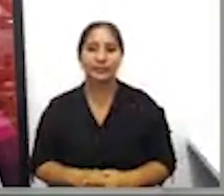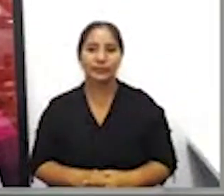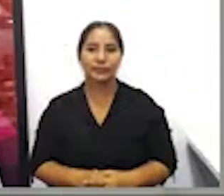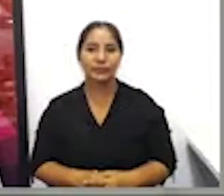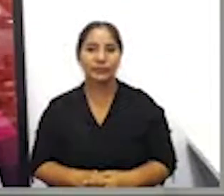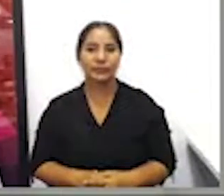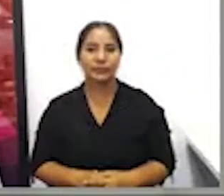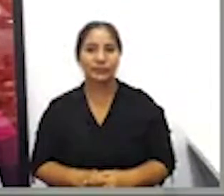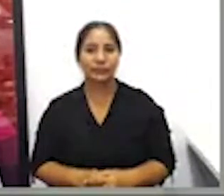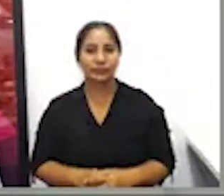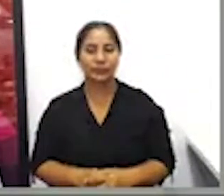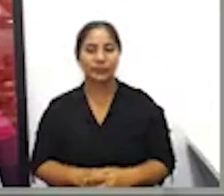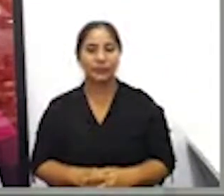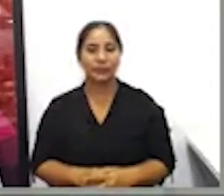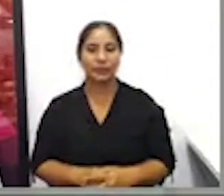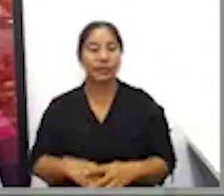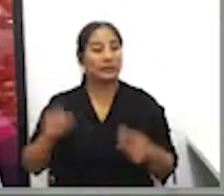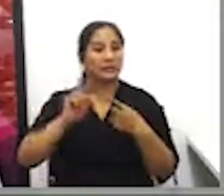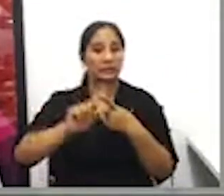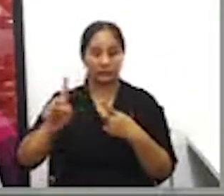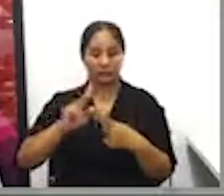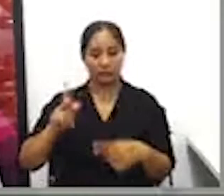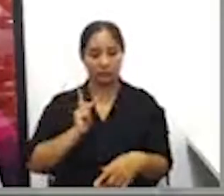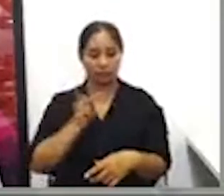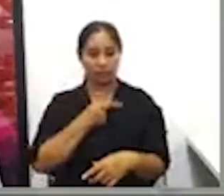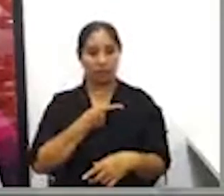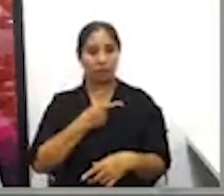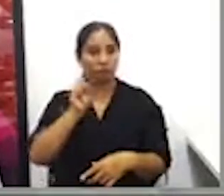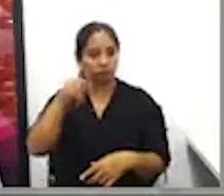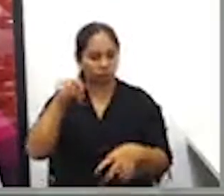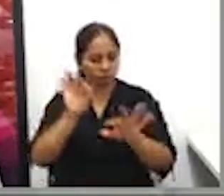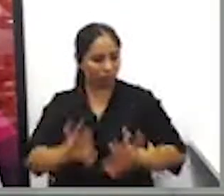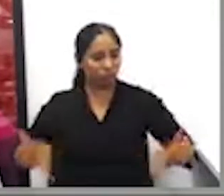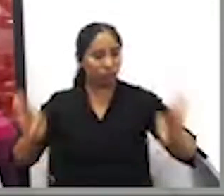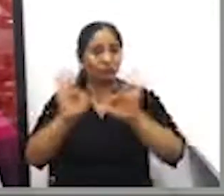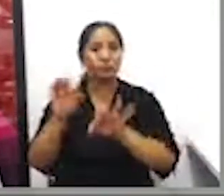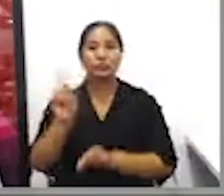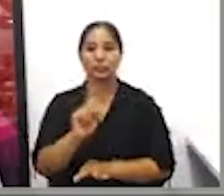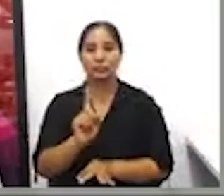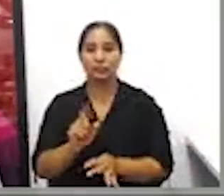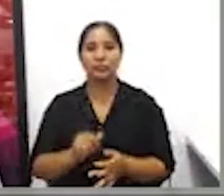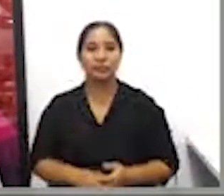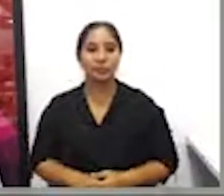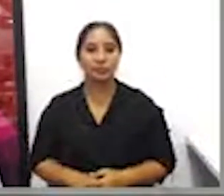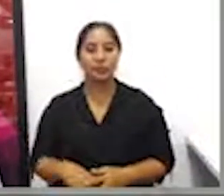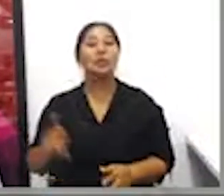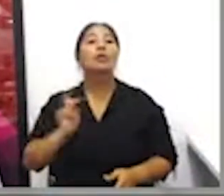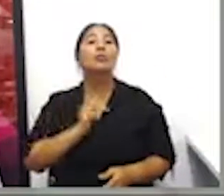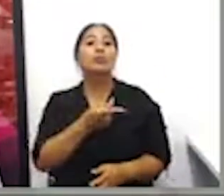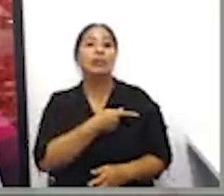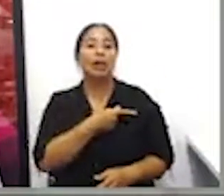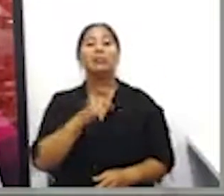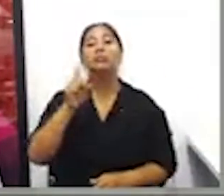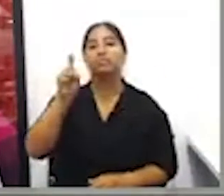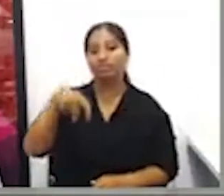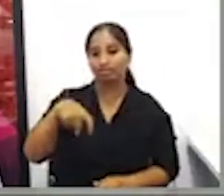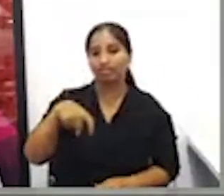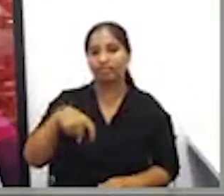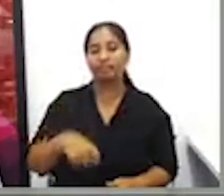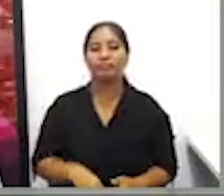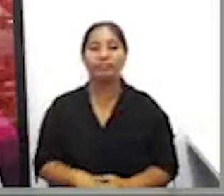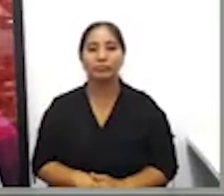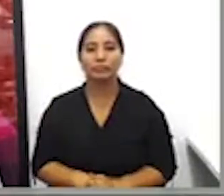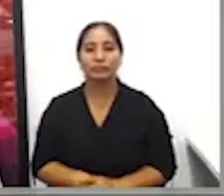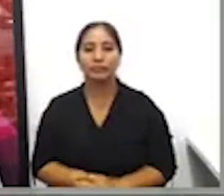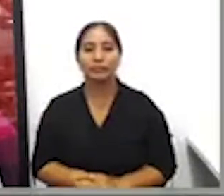that, you know, in my day, when I was your age, we were more strident in part